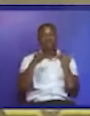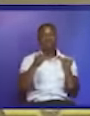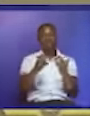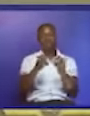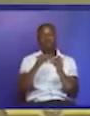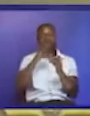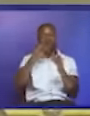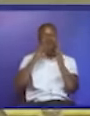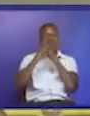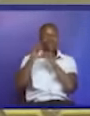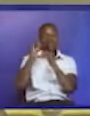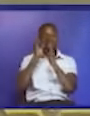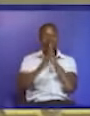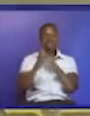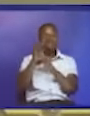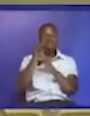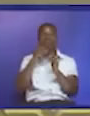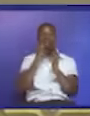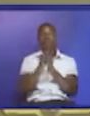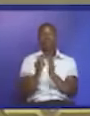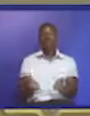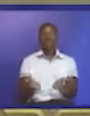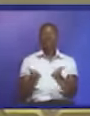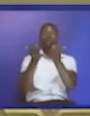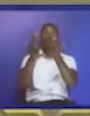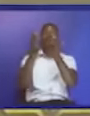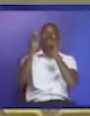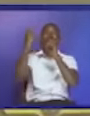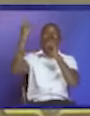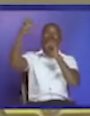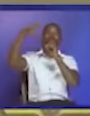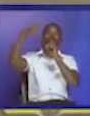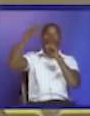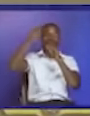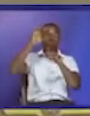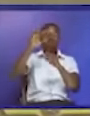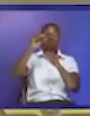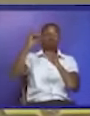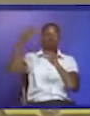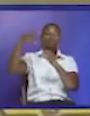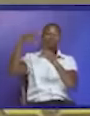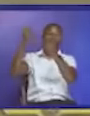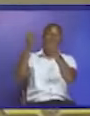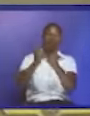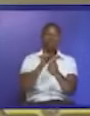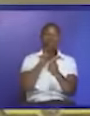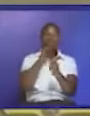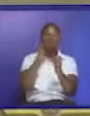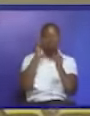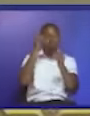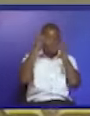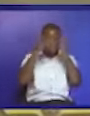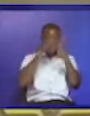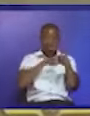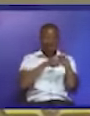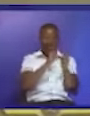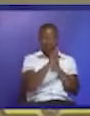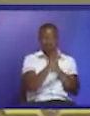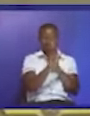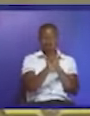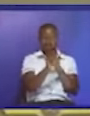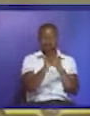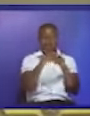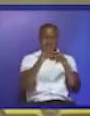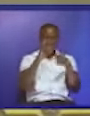1, he says, arise, shine, for your light is come. Not because time has passed. Time is